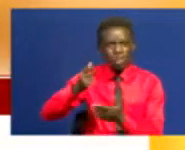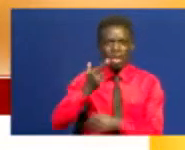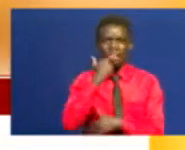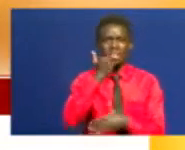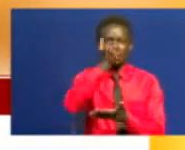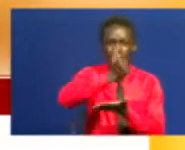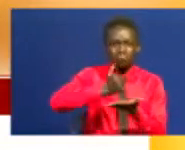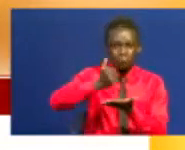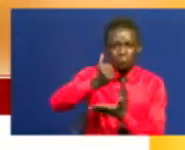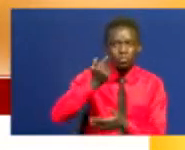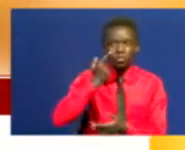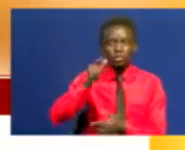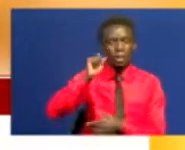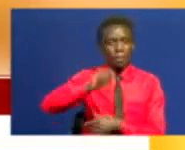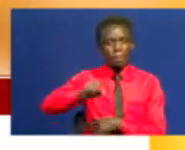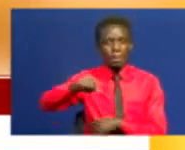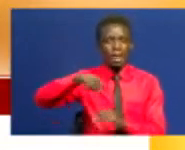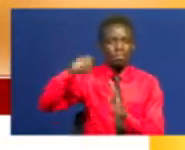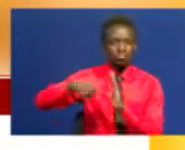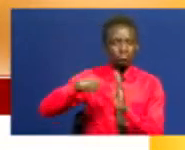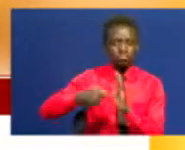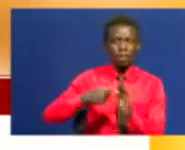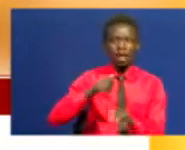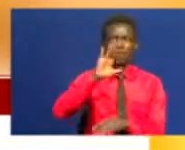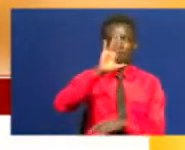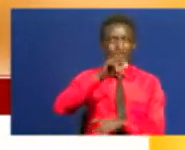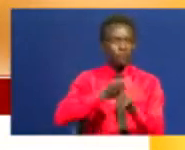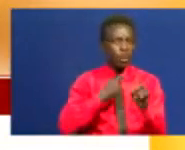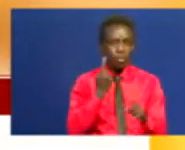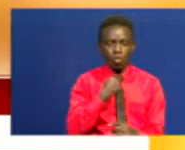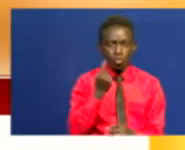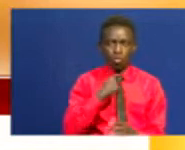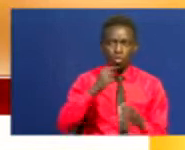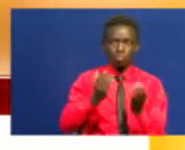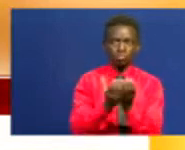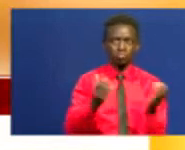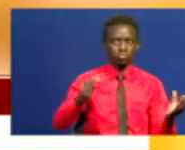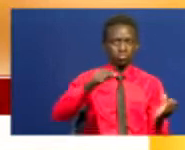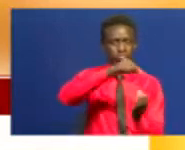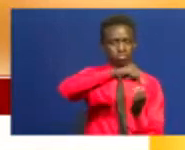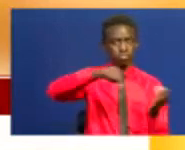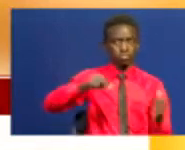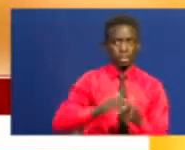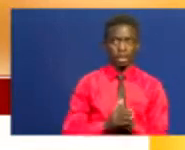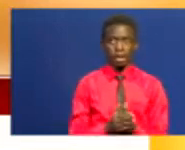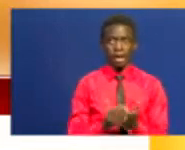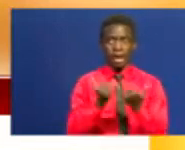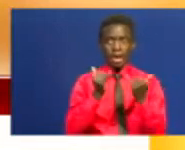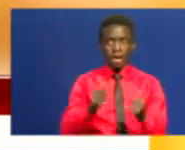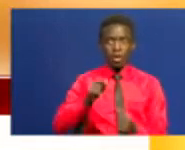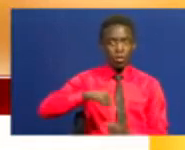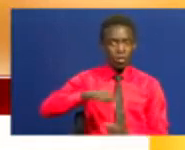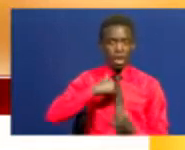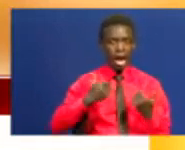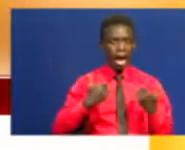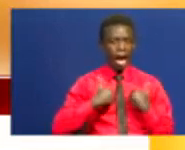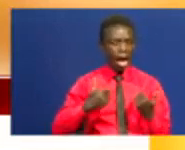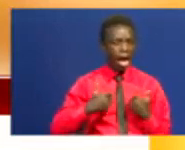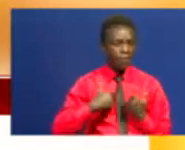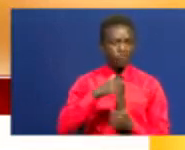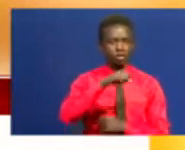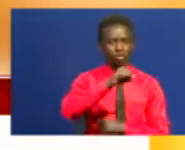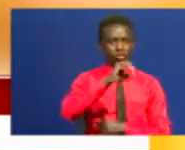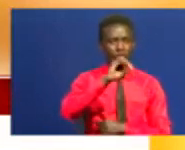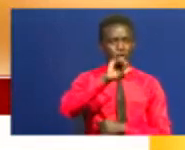plant-based, according to the makers of the hot dog Safe Movement. This is made from plants, so we have soy-based hot dogs now with us,